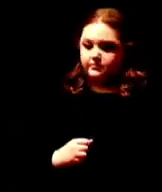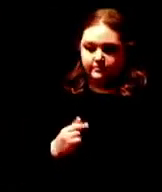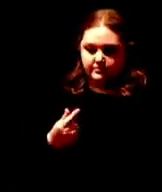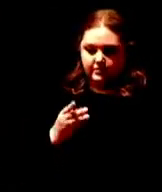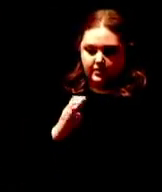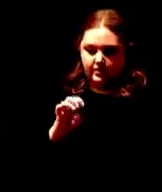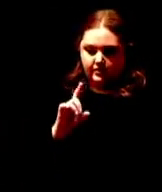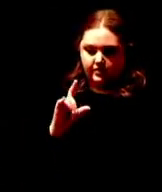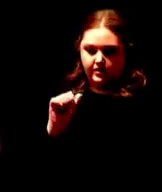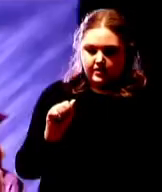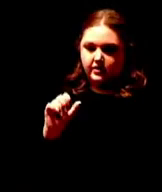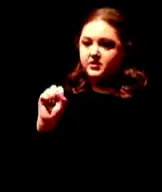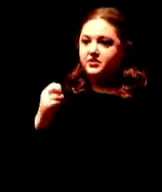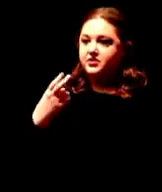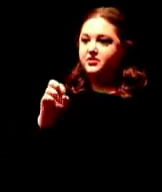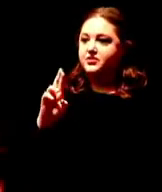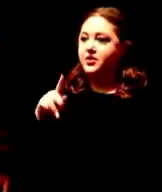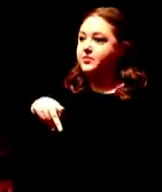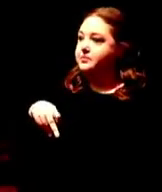Gabriella Sharp.